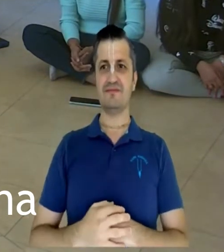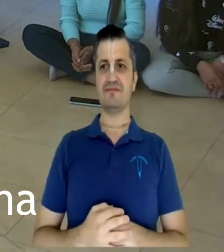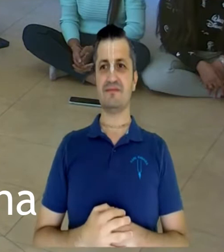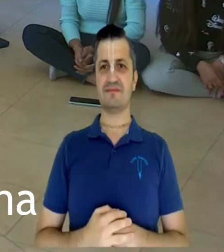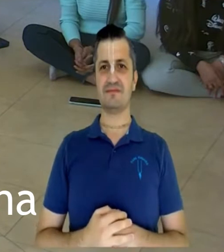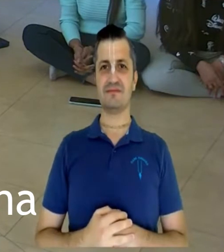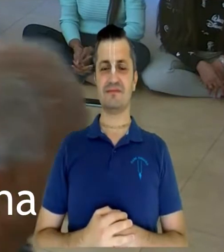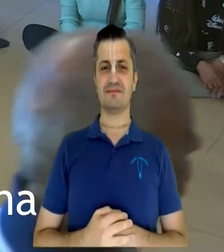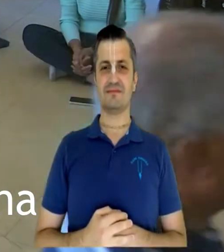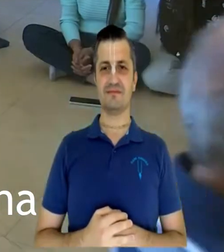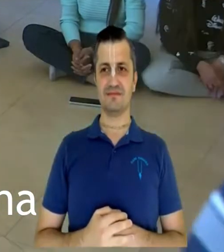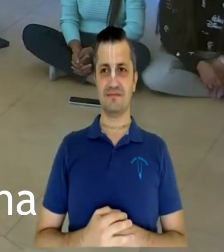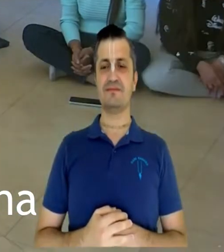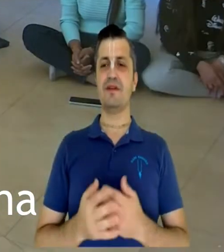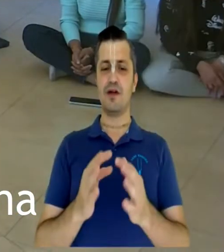Radha